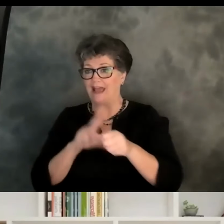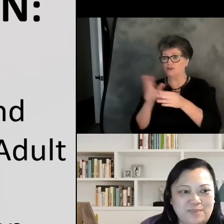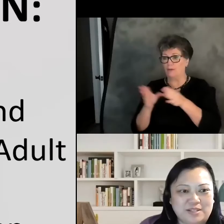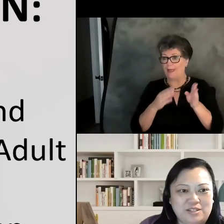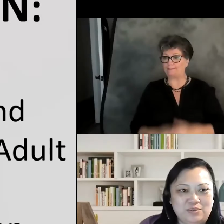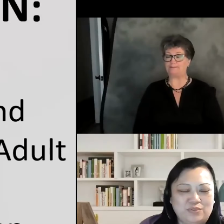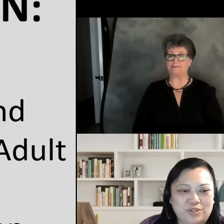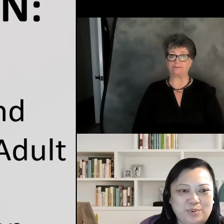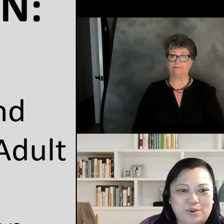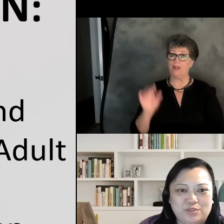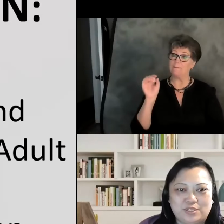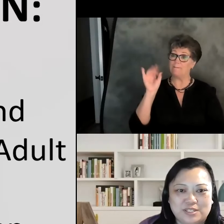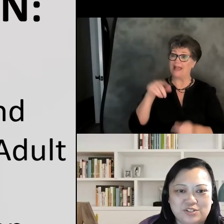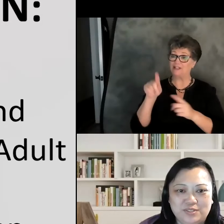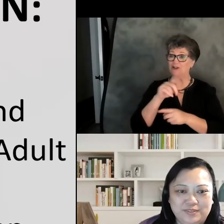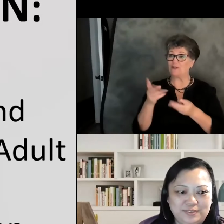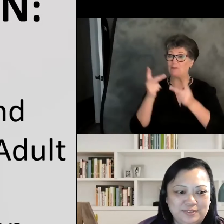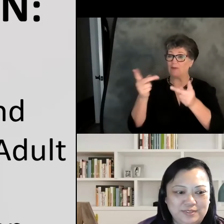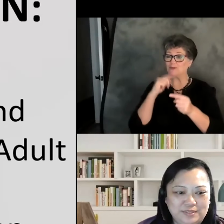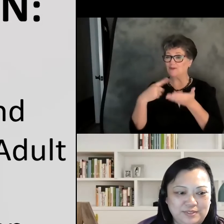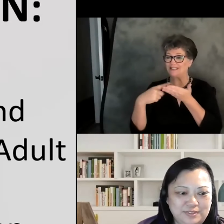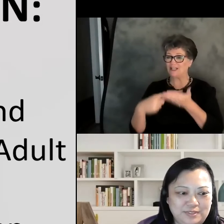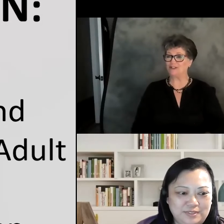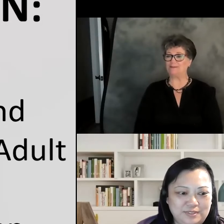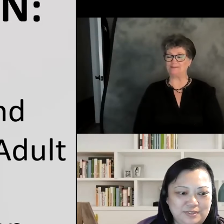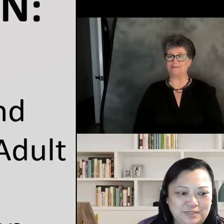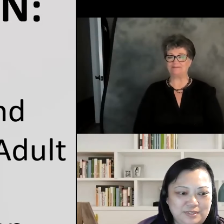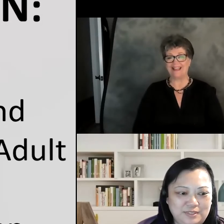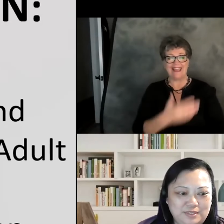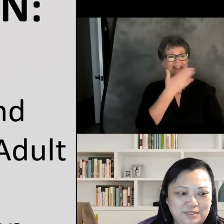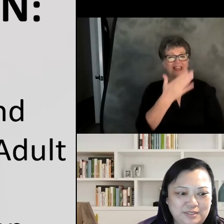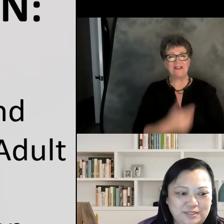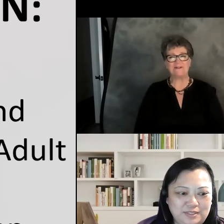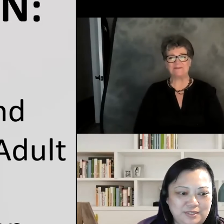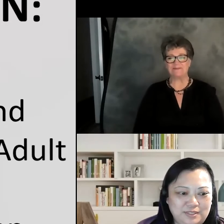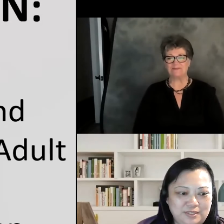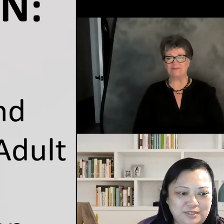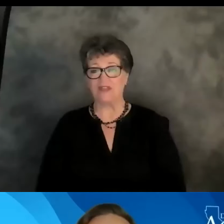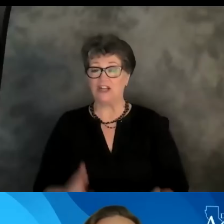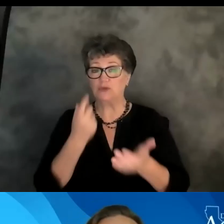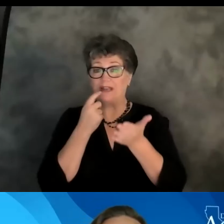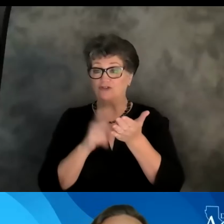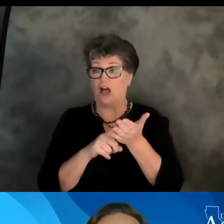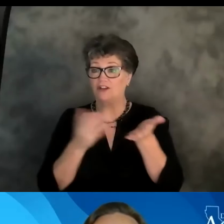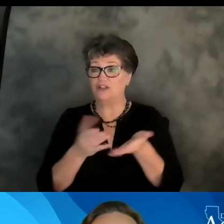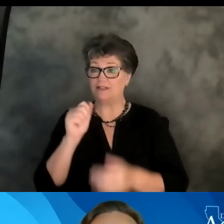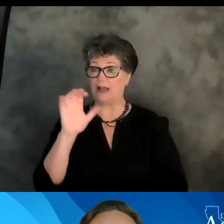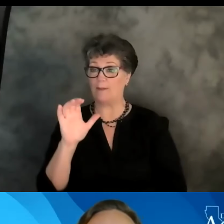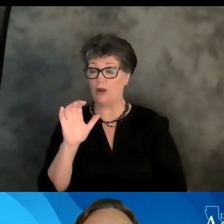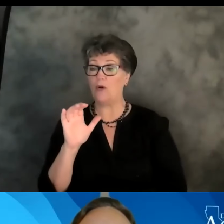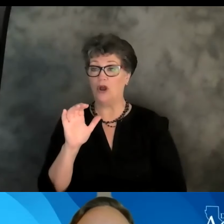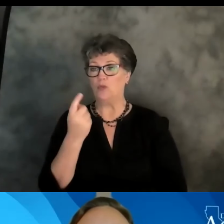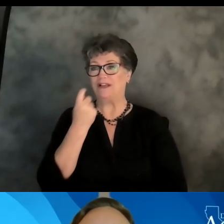Next, I'll toss it back to you for the proposal for discussion. Thank you. And I just want to acknowledge that here in Sacramento, we just